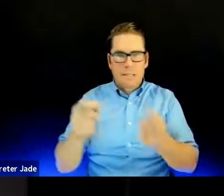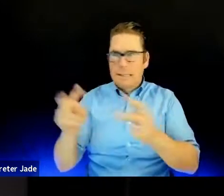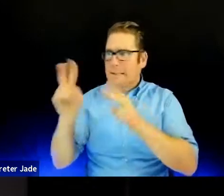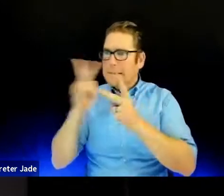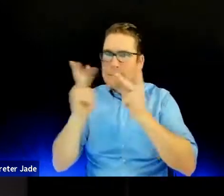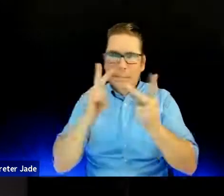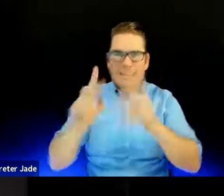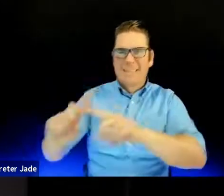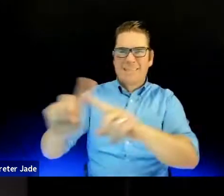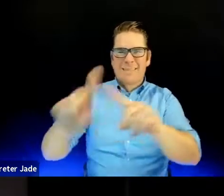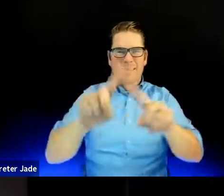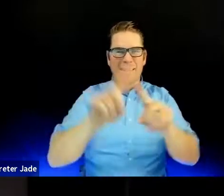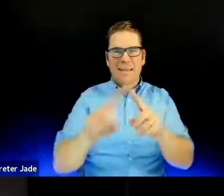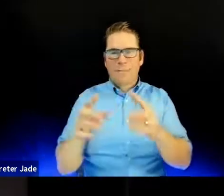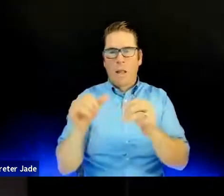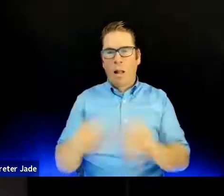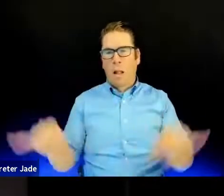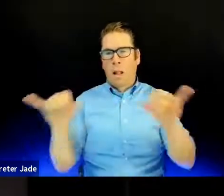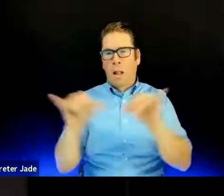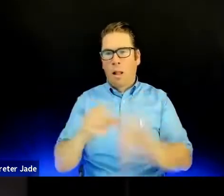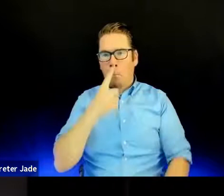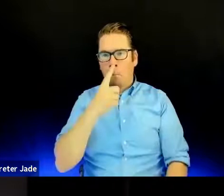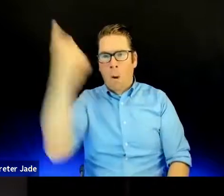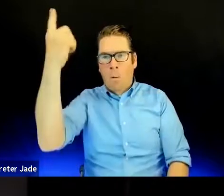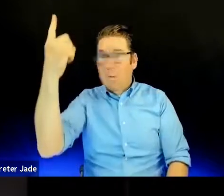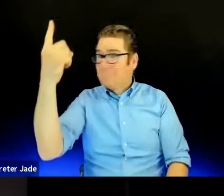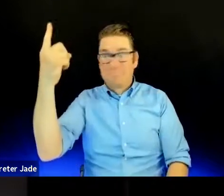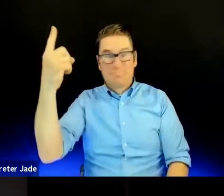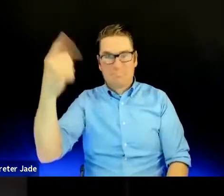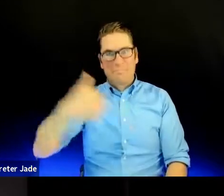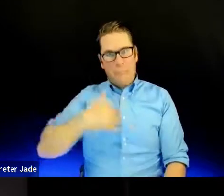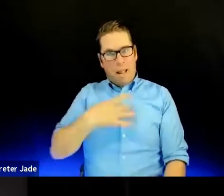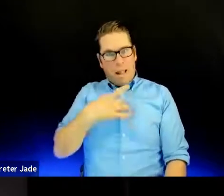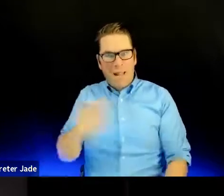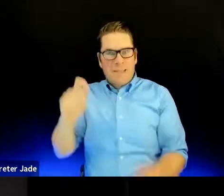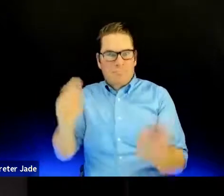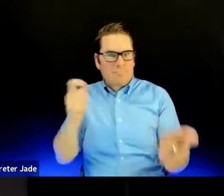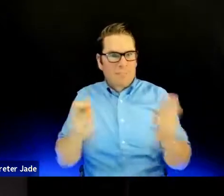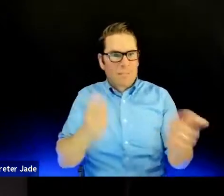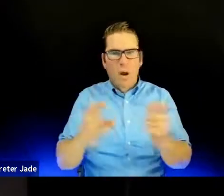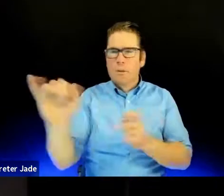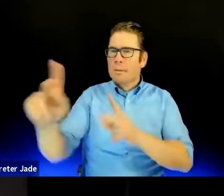the same old routine kind of guy. And I like helping people.